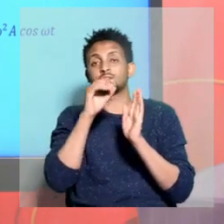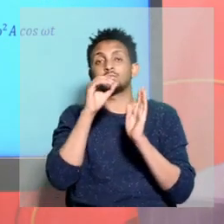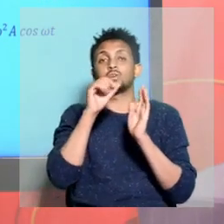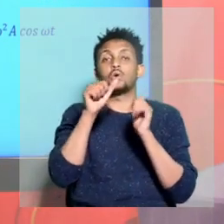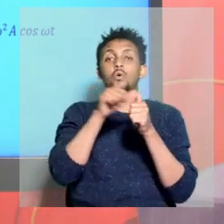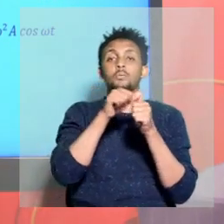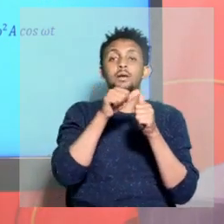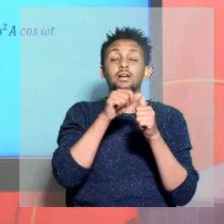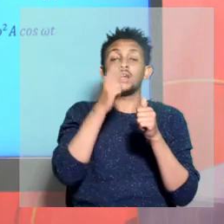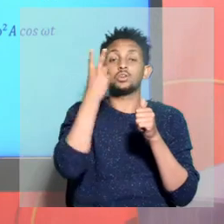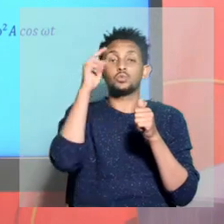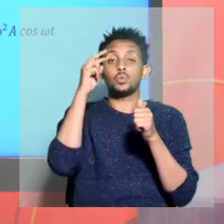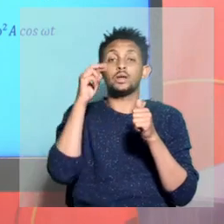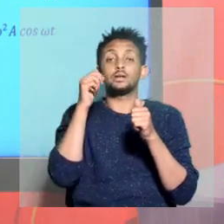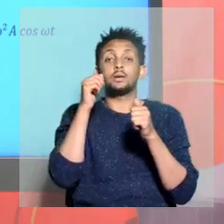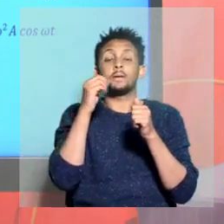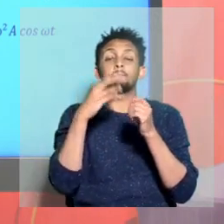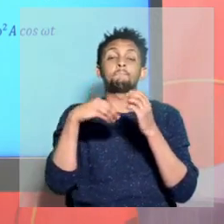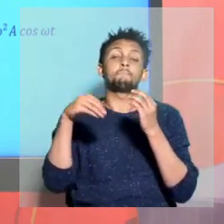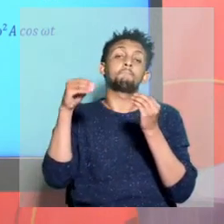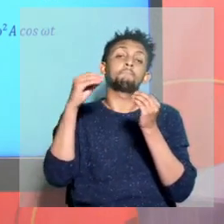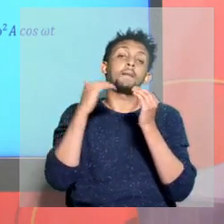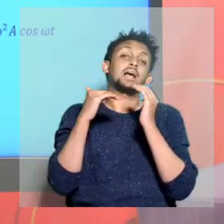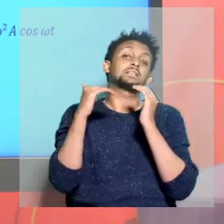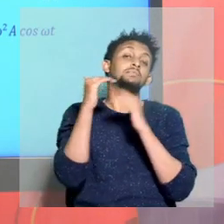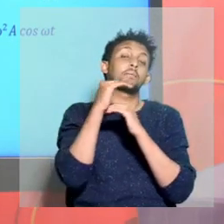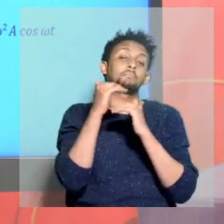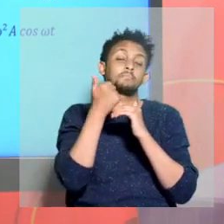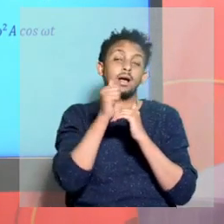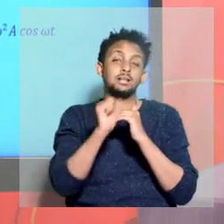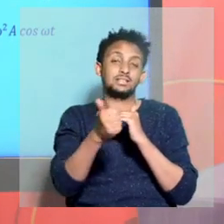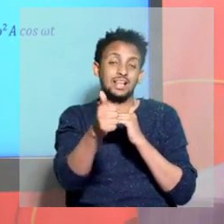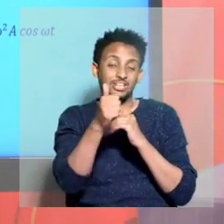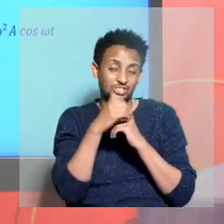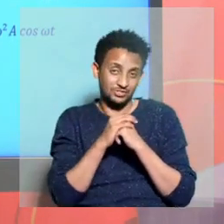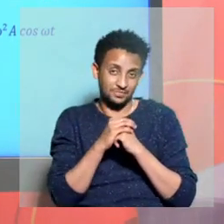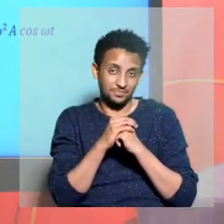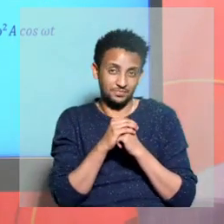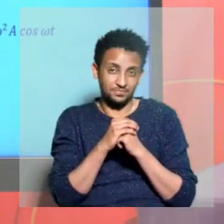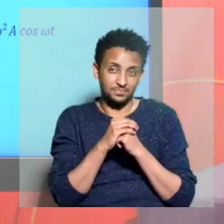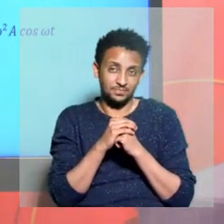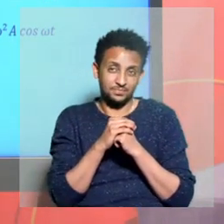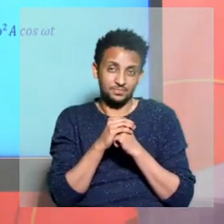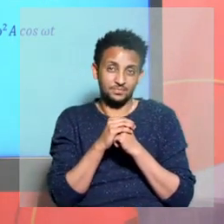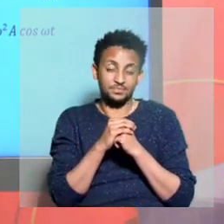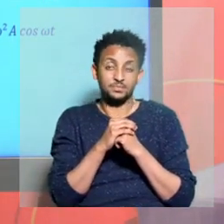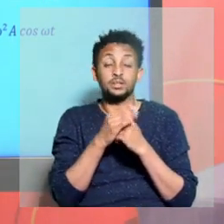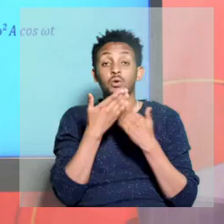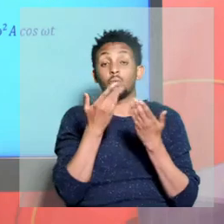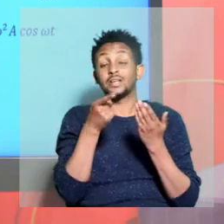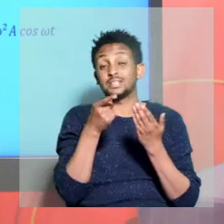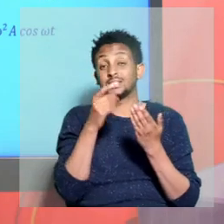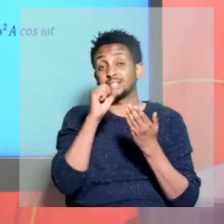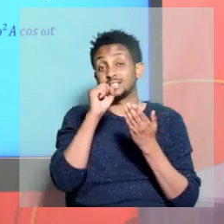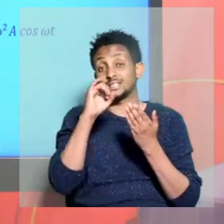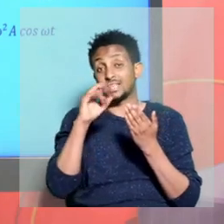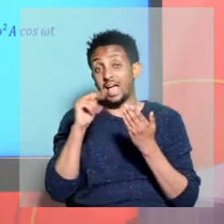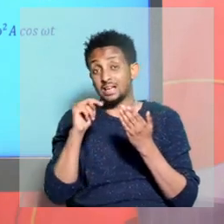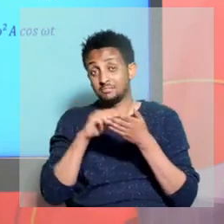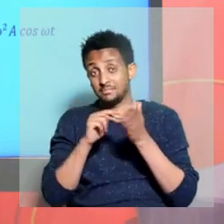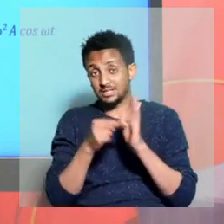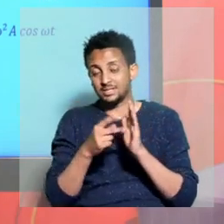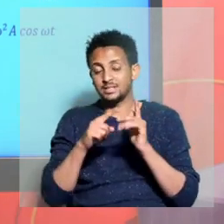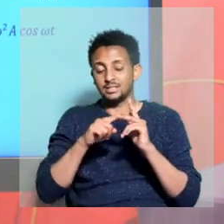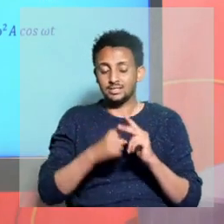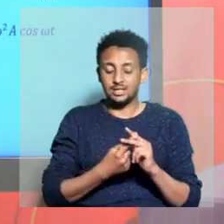squared a, is the maximum acceleration. Okay, the maximum acceleration. And when it is sine, it means it